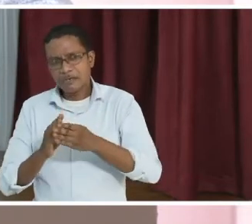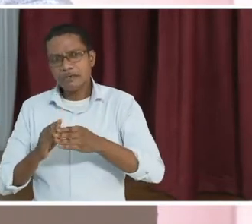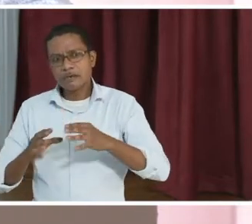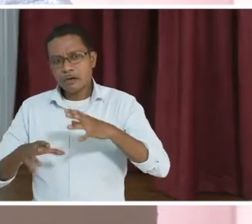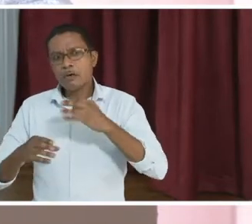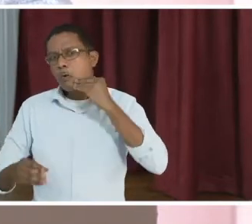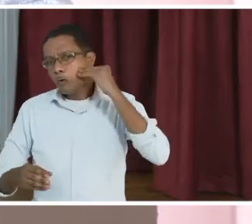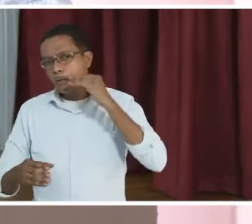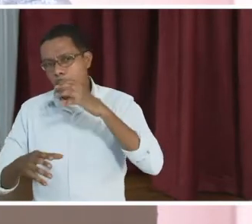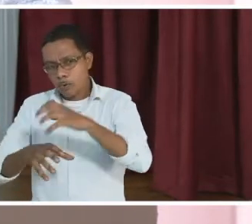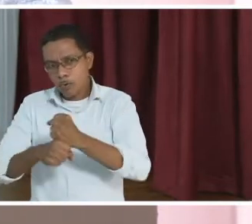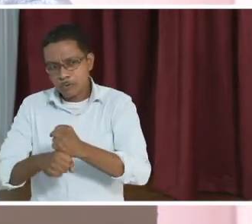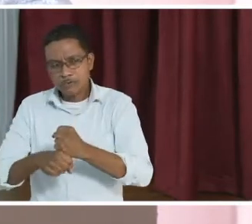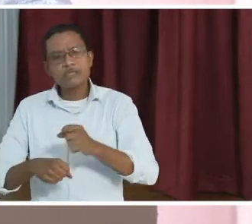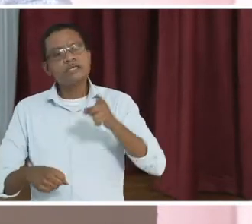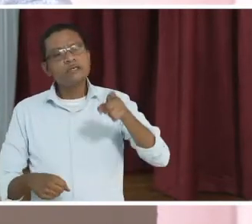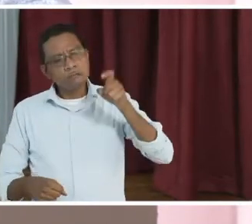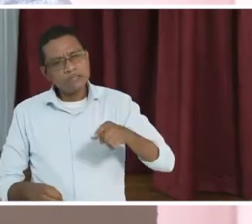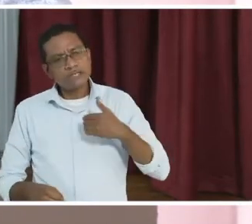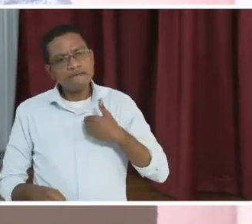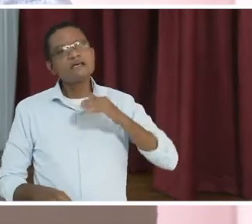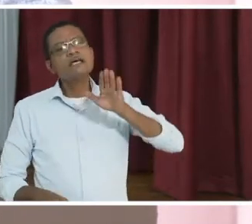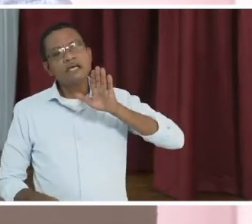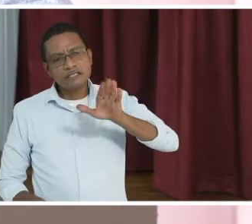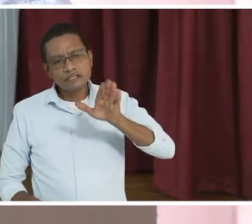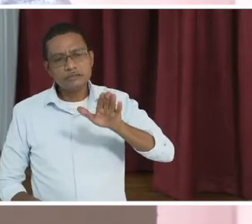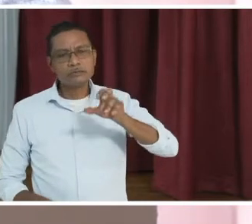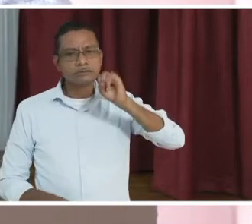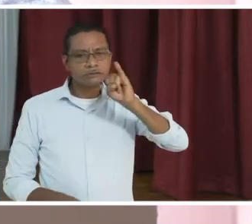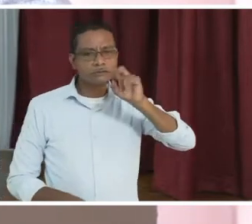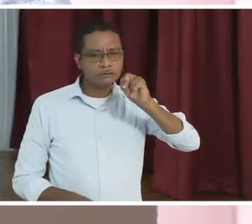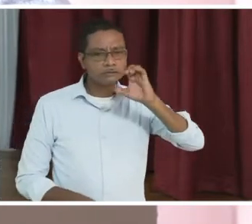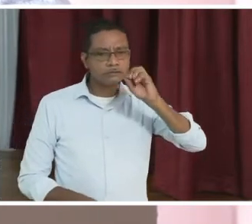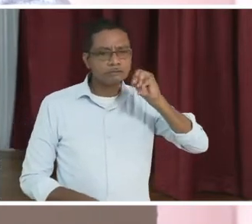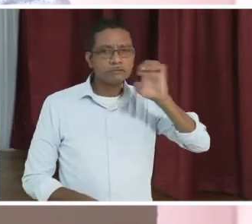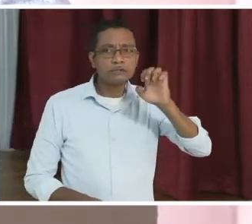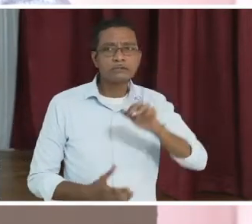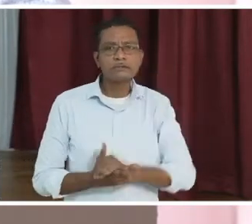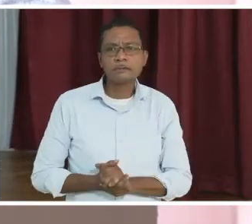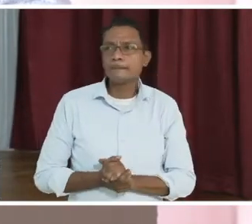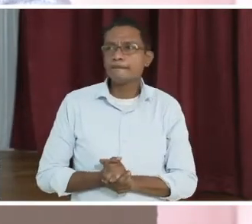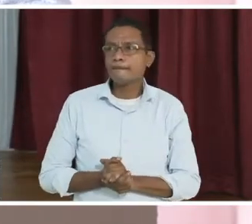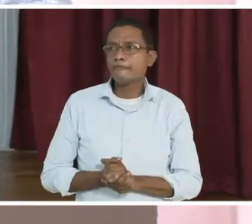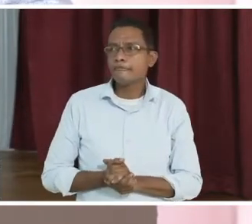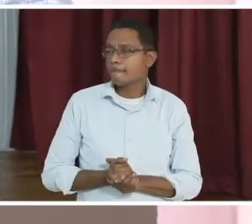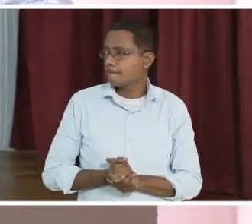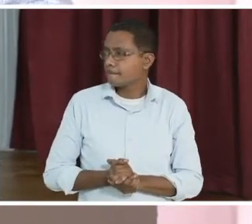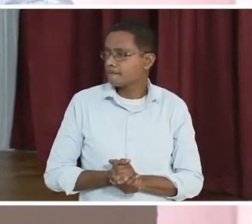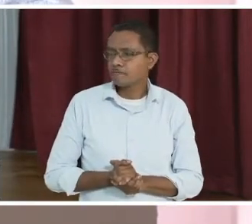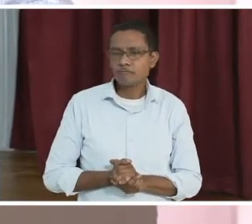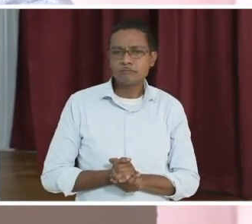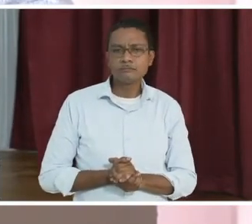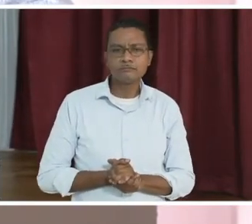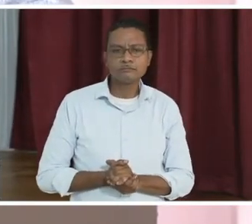to provide citizens of Trinidad and Tobago with low income the opportunity to own a home, to occupy a home.